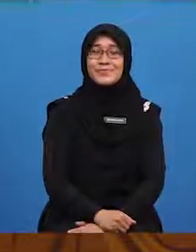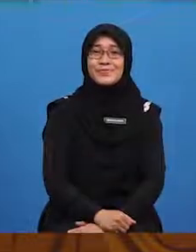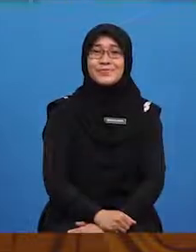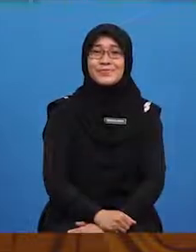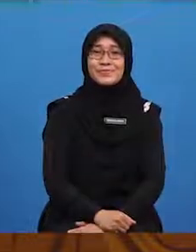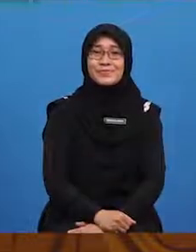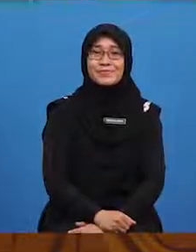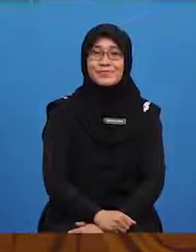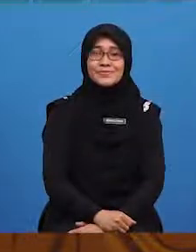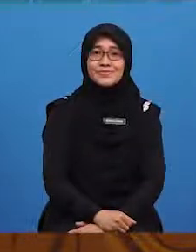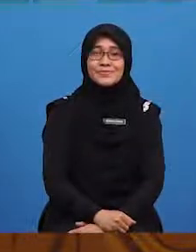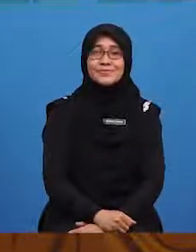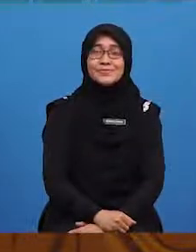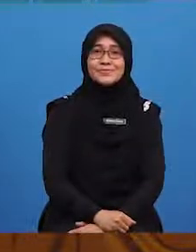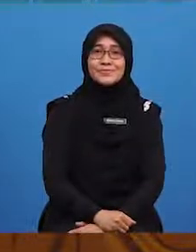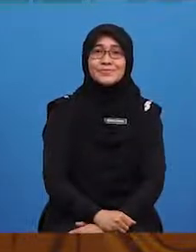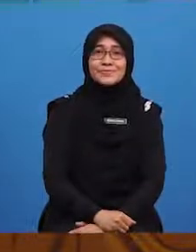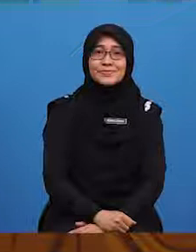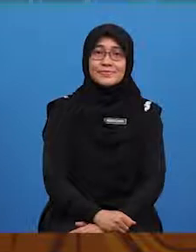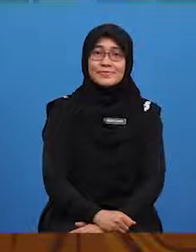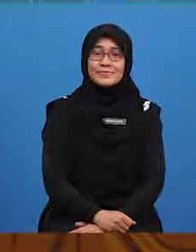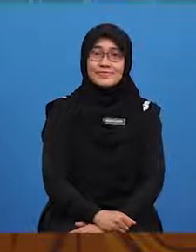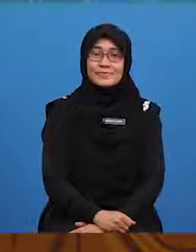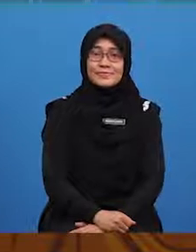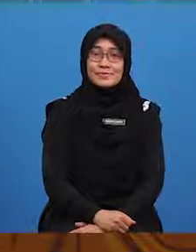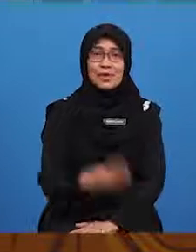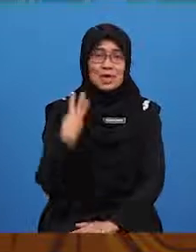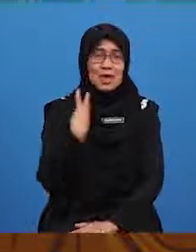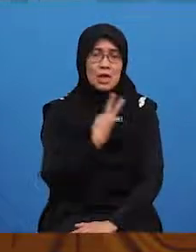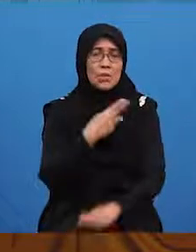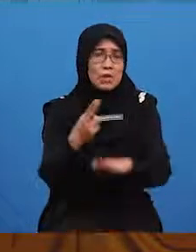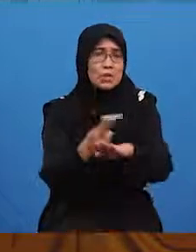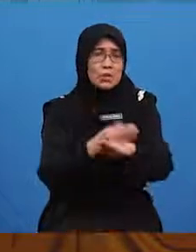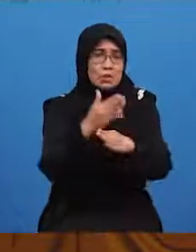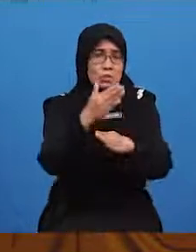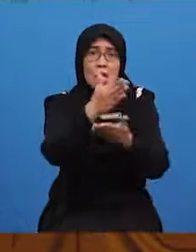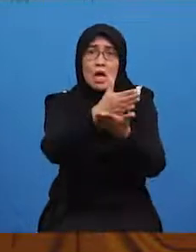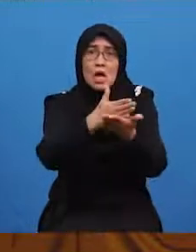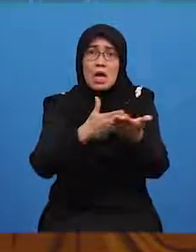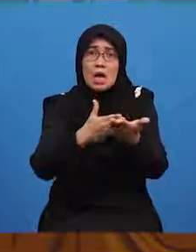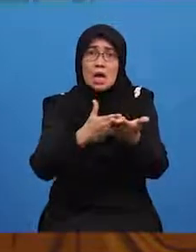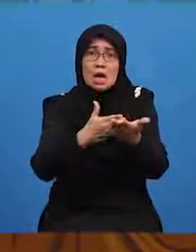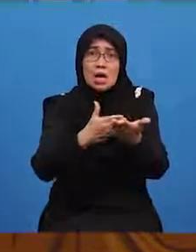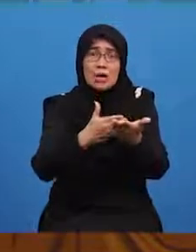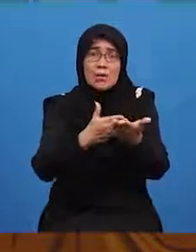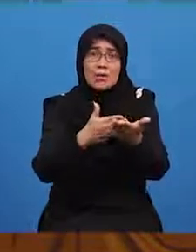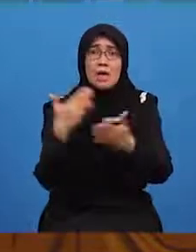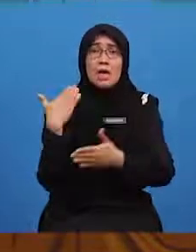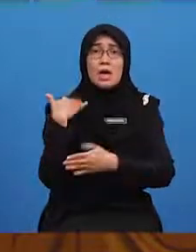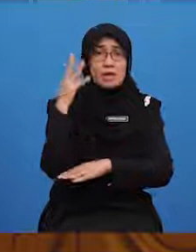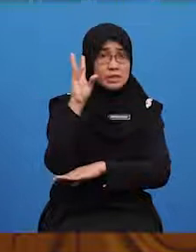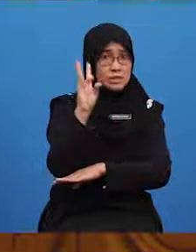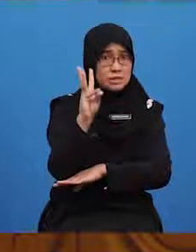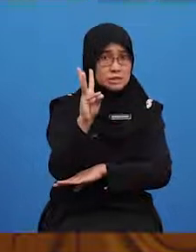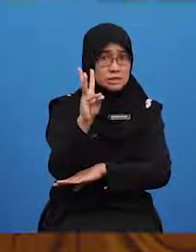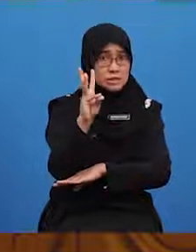2:30. Oh, I'm impressed, Yolo. Thank you. What a good try. We use